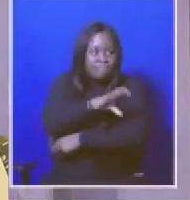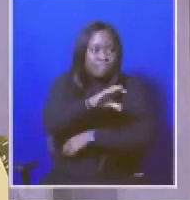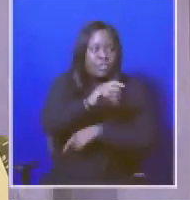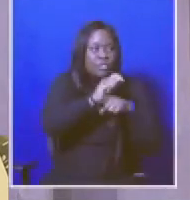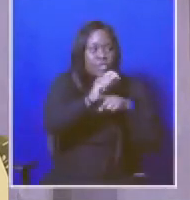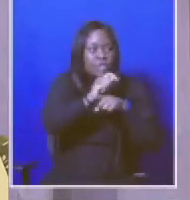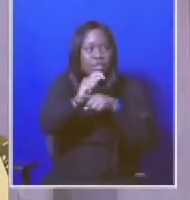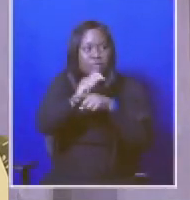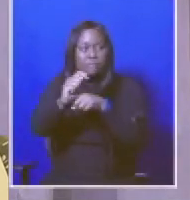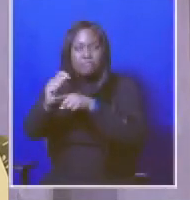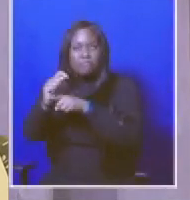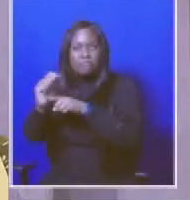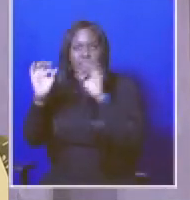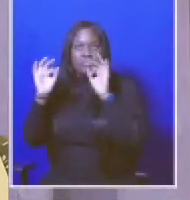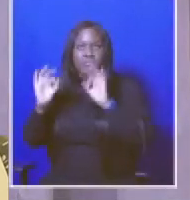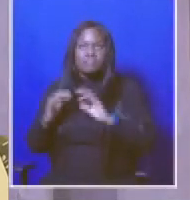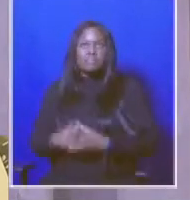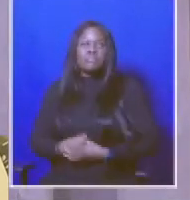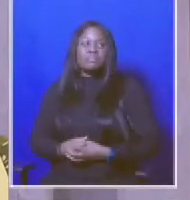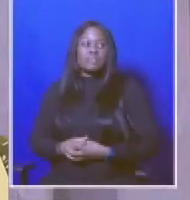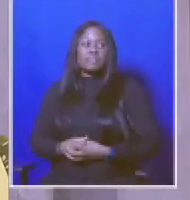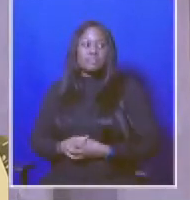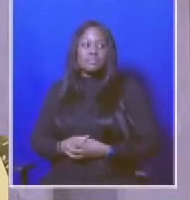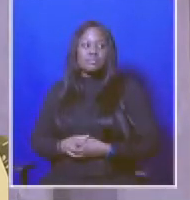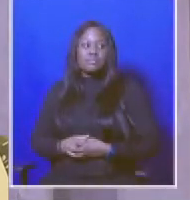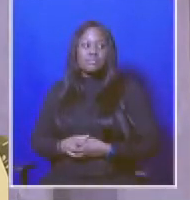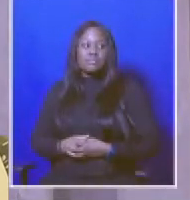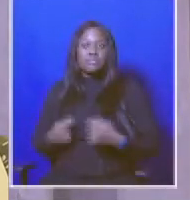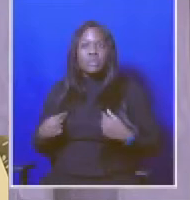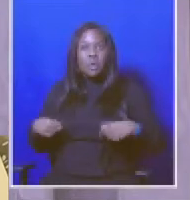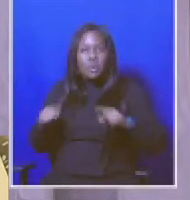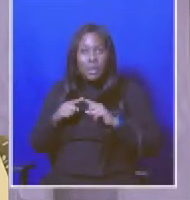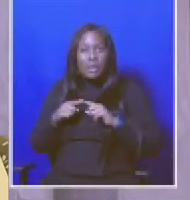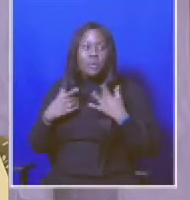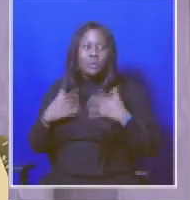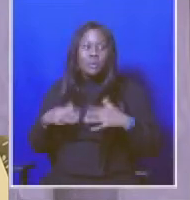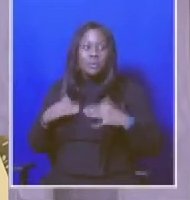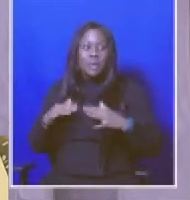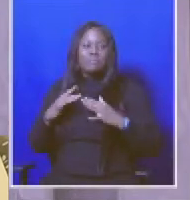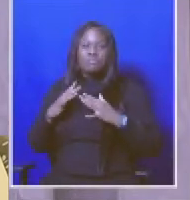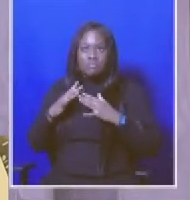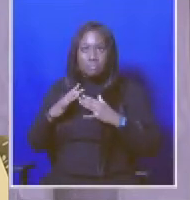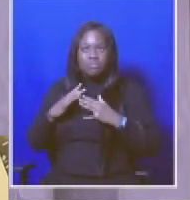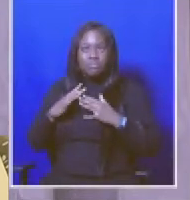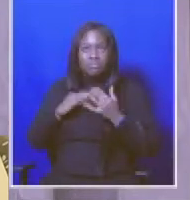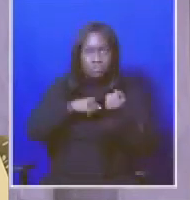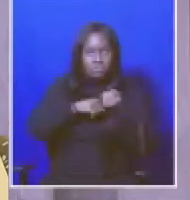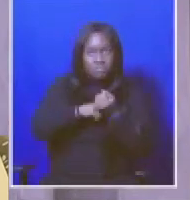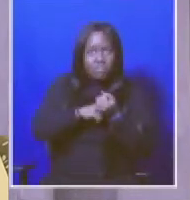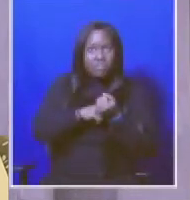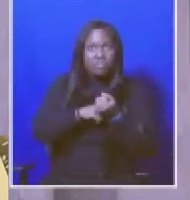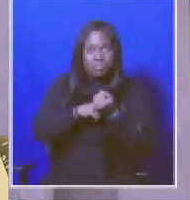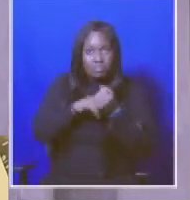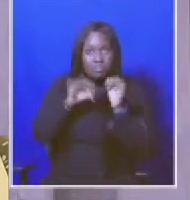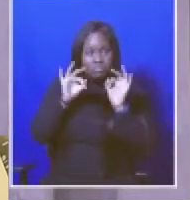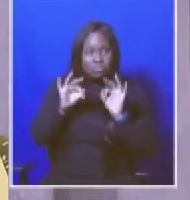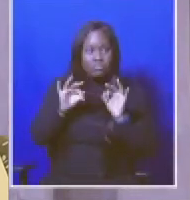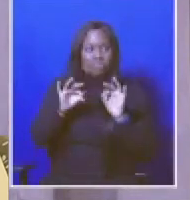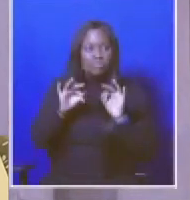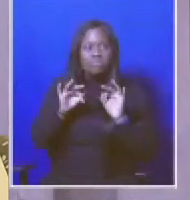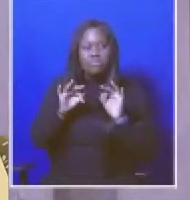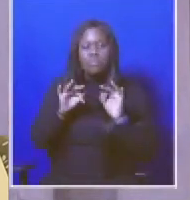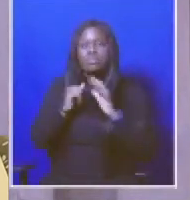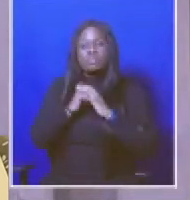that we are doing to ensure that we support these municipalities, because we are aware of